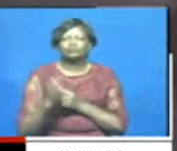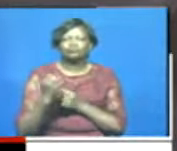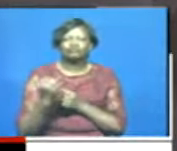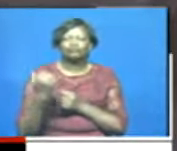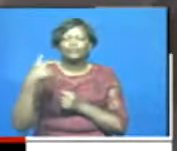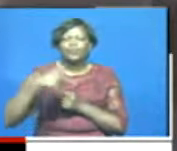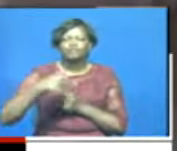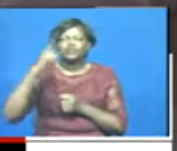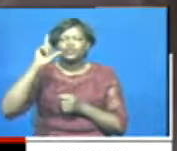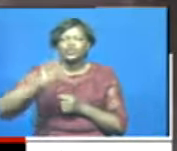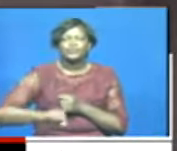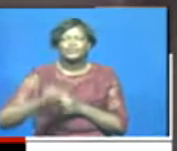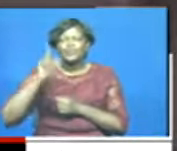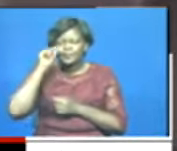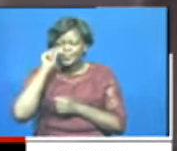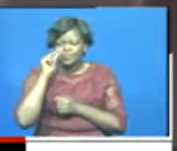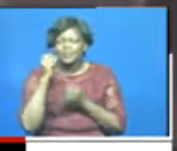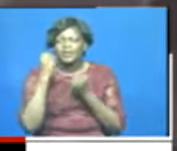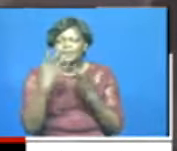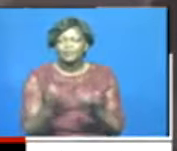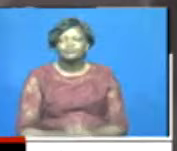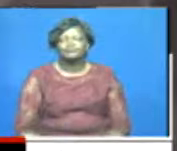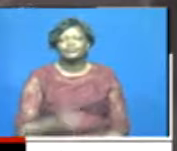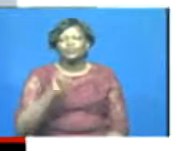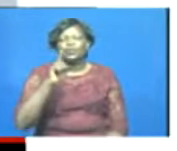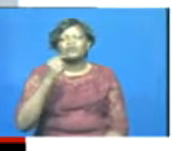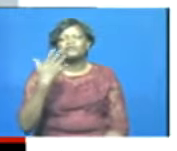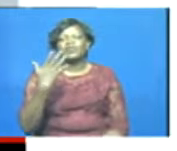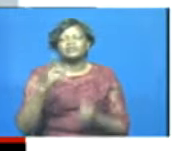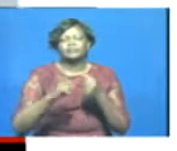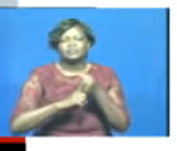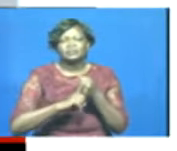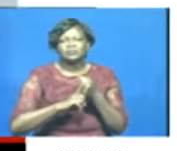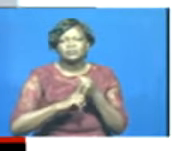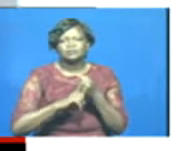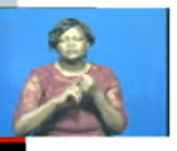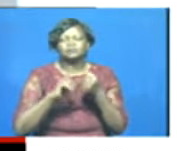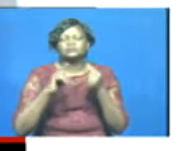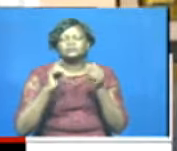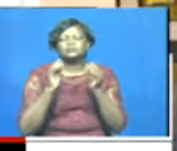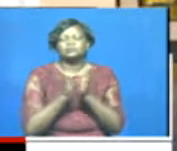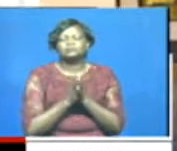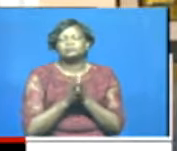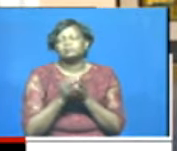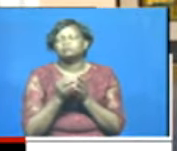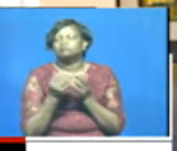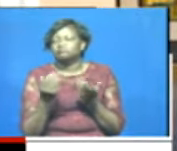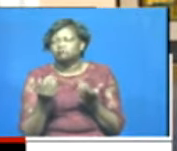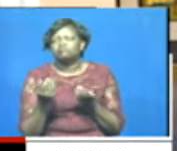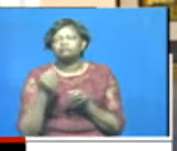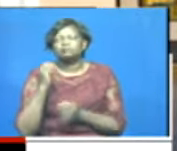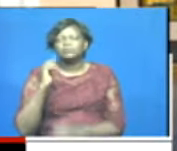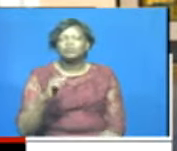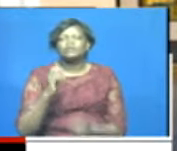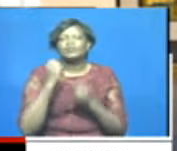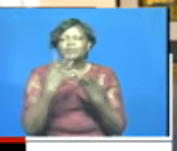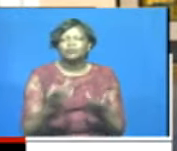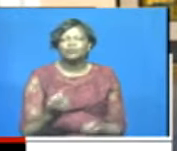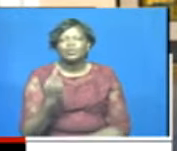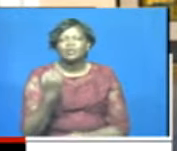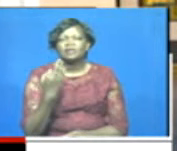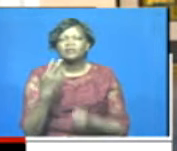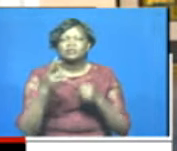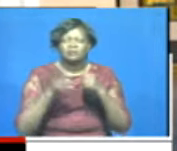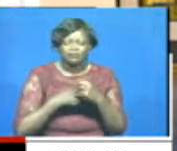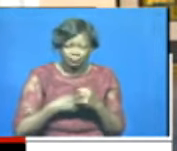Mombasa, retailing at 156 shillings and 86 cents, diesel at 137 shillings